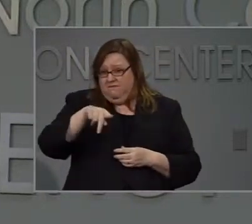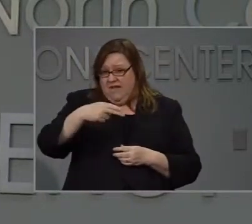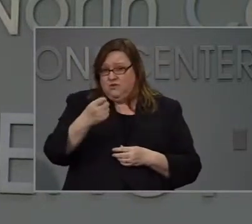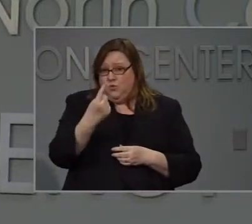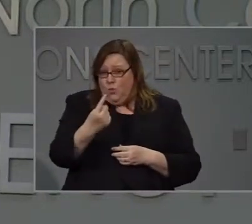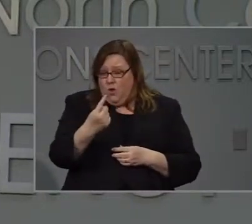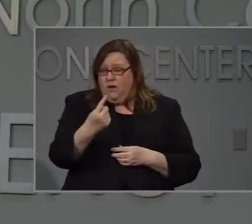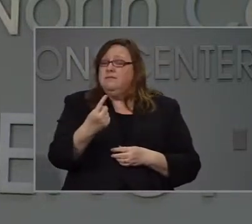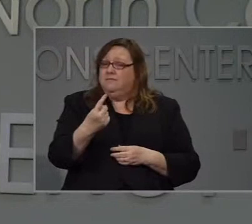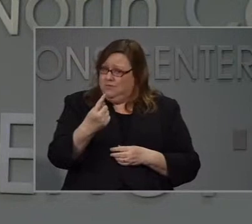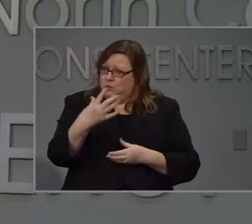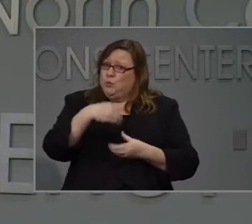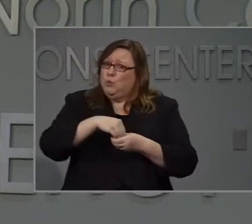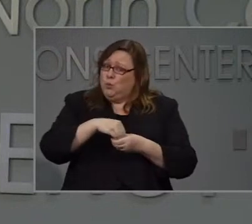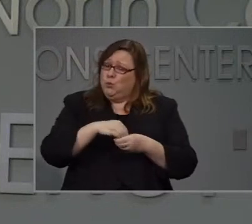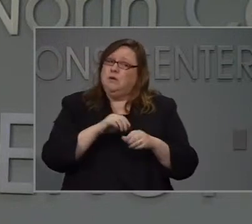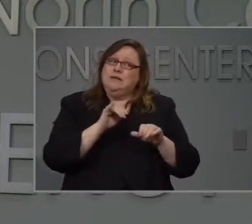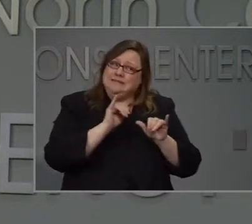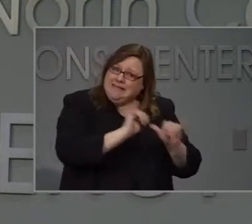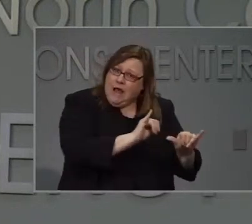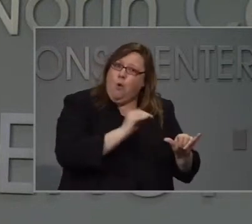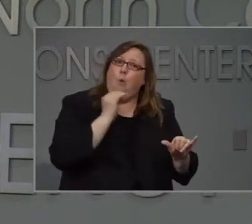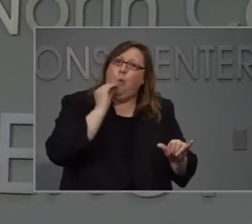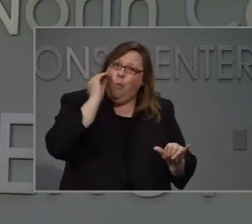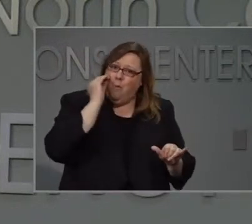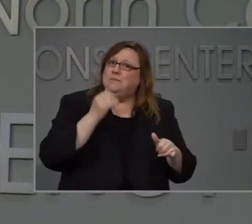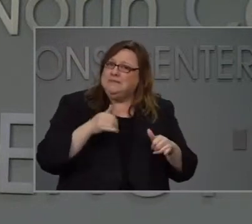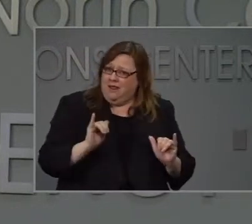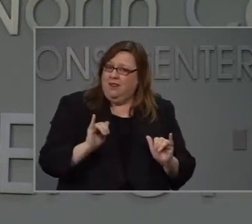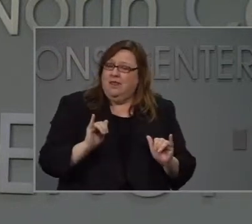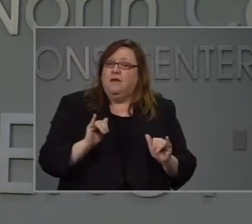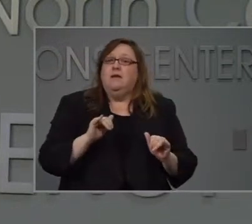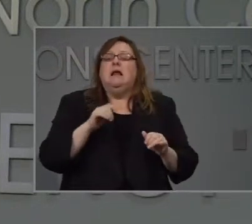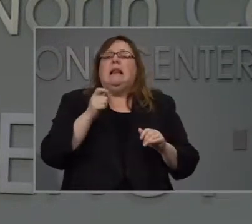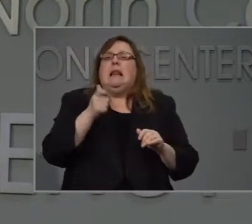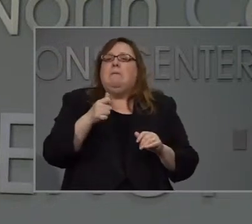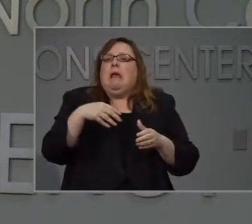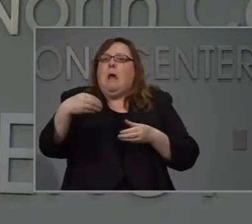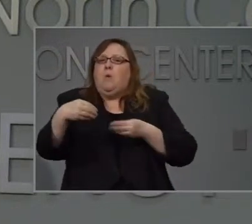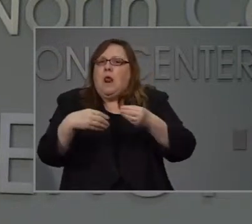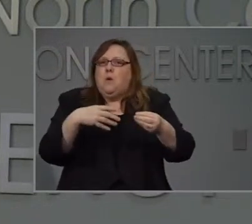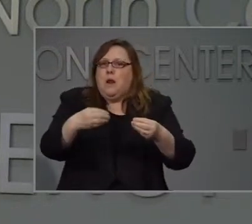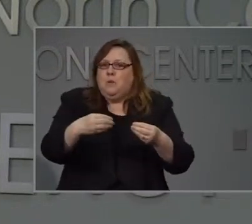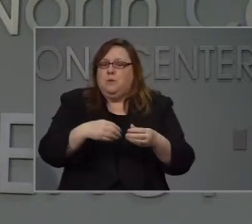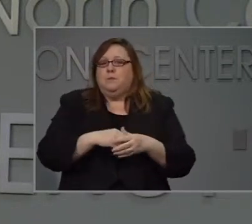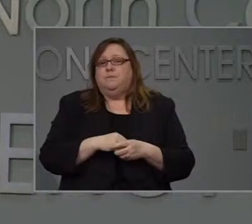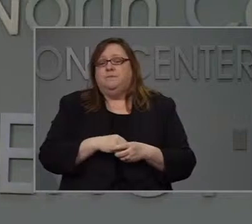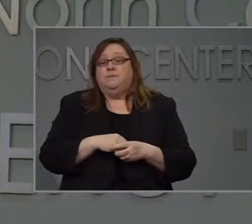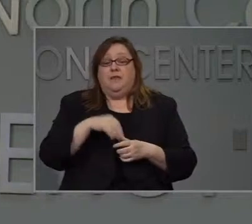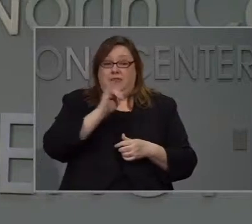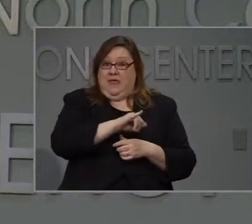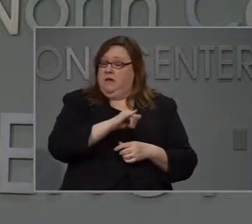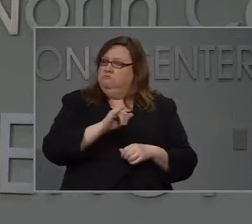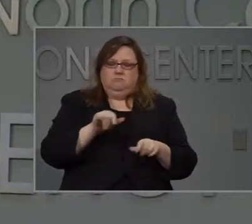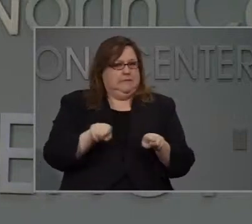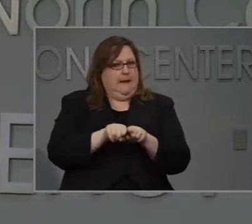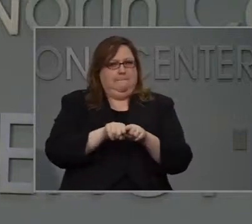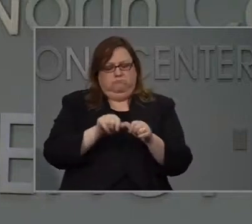stay-at-home order, is in place through Friday, May the 22nd. That's 1 week from